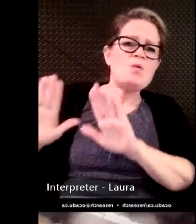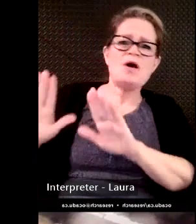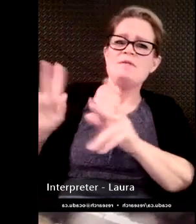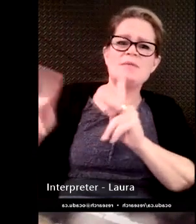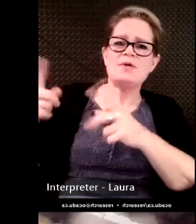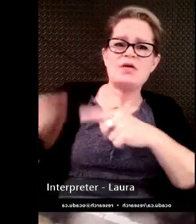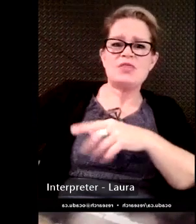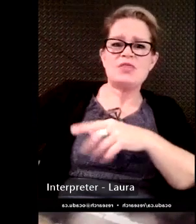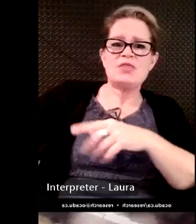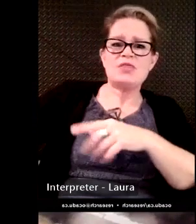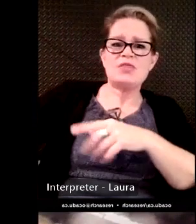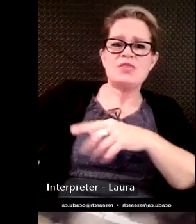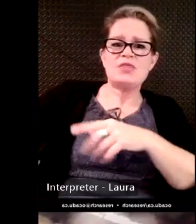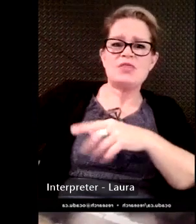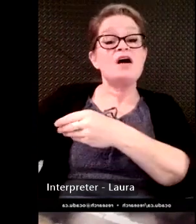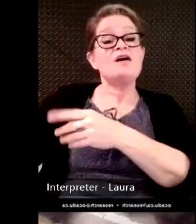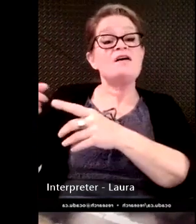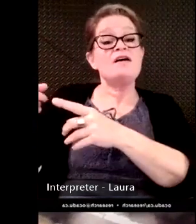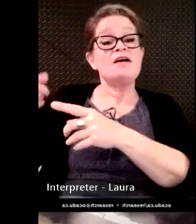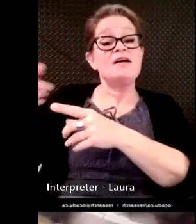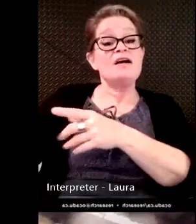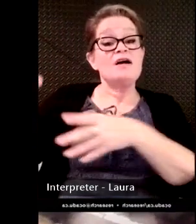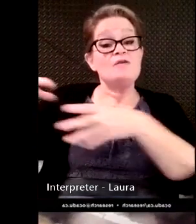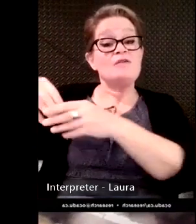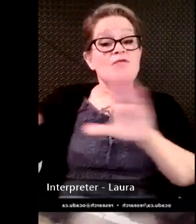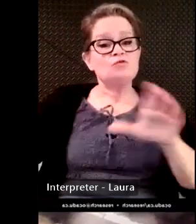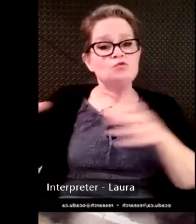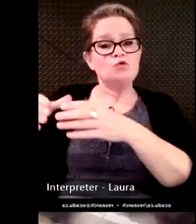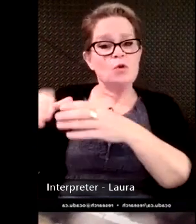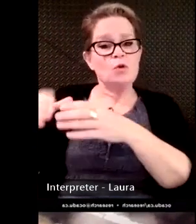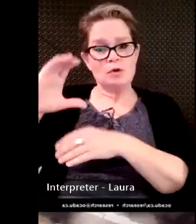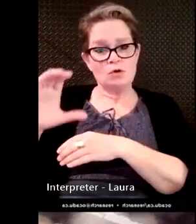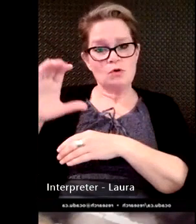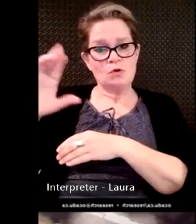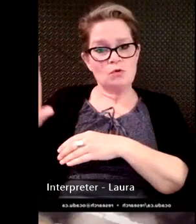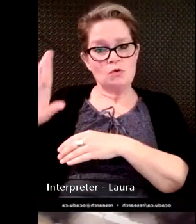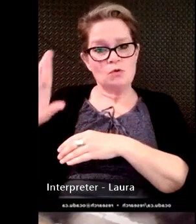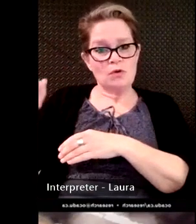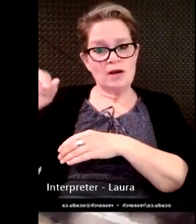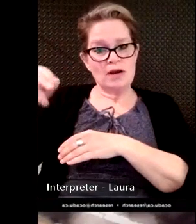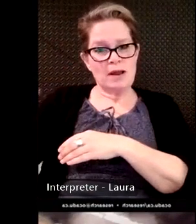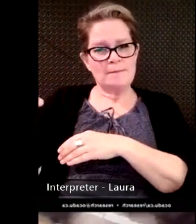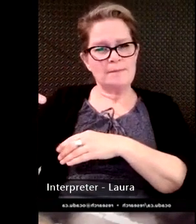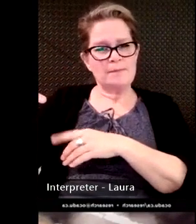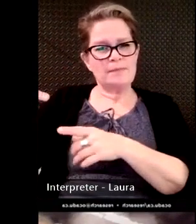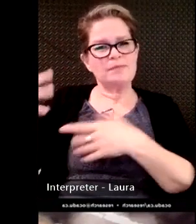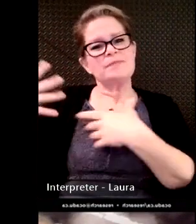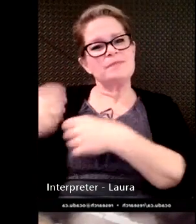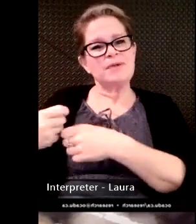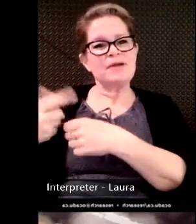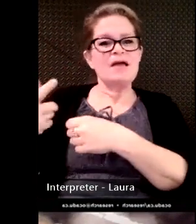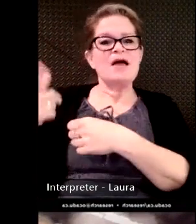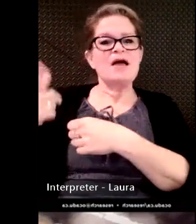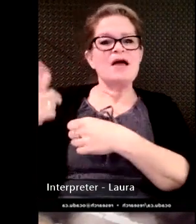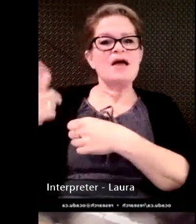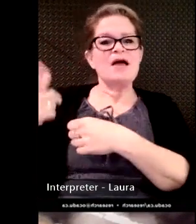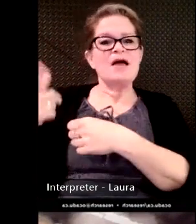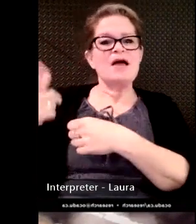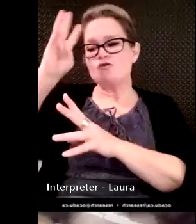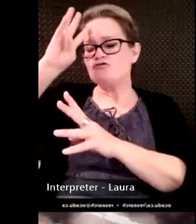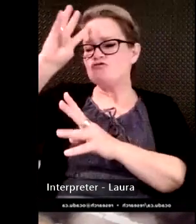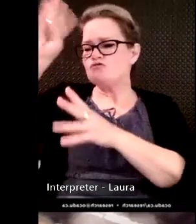there. And we have 3 speakers that are going to be speaking with us. I'm not going to go into lengthy introductions for them. They can speak